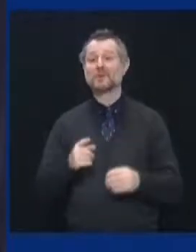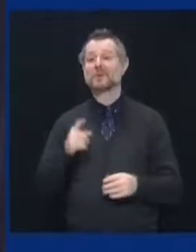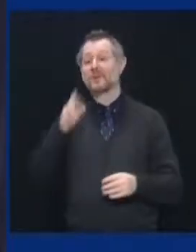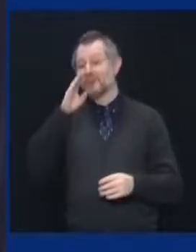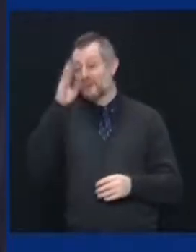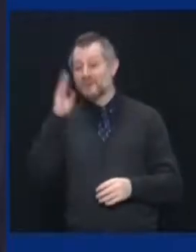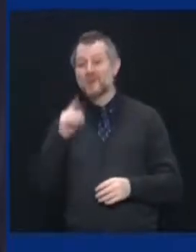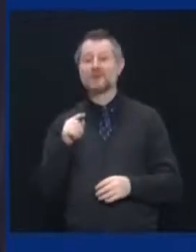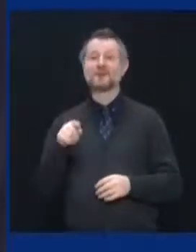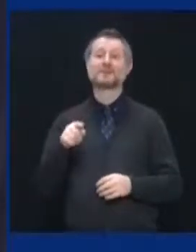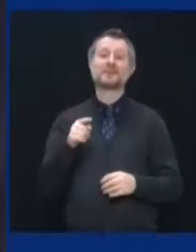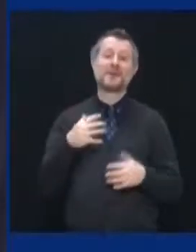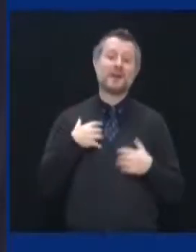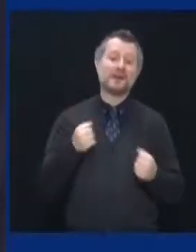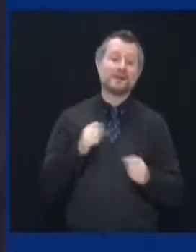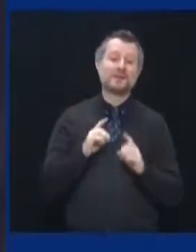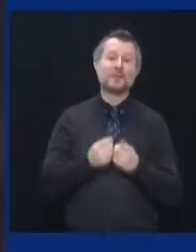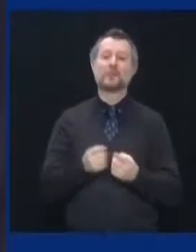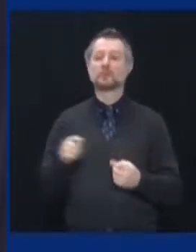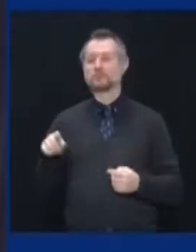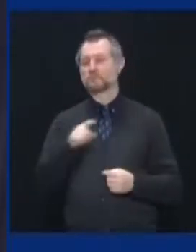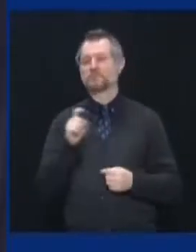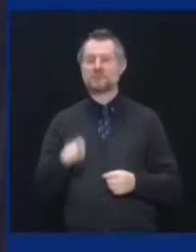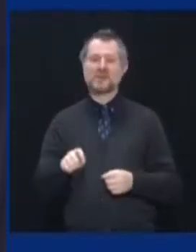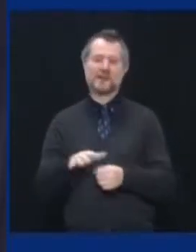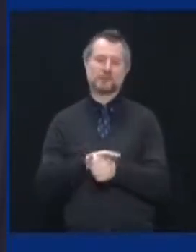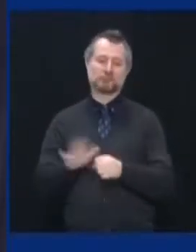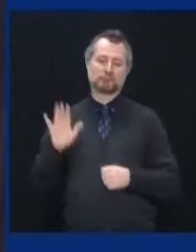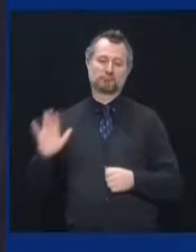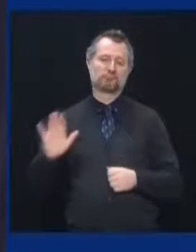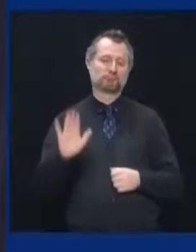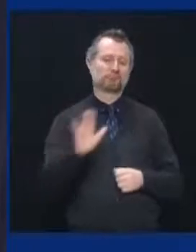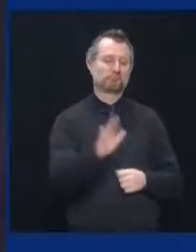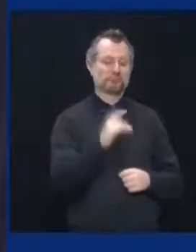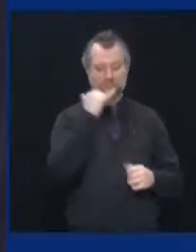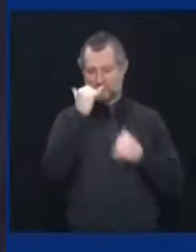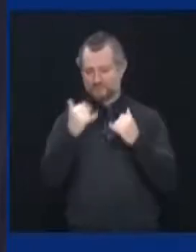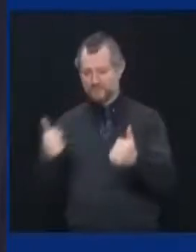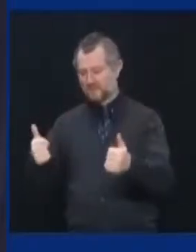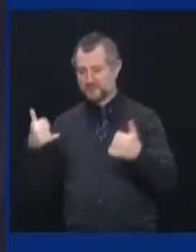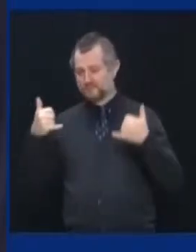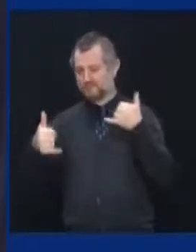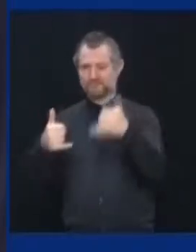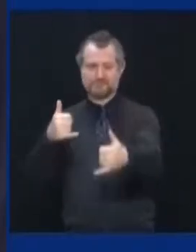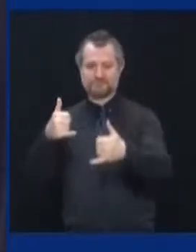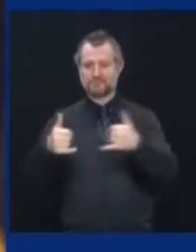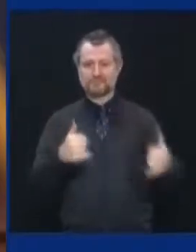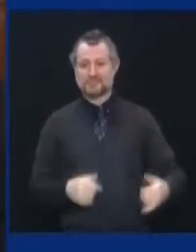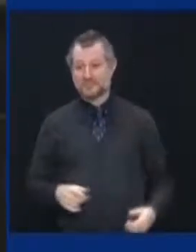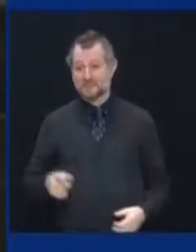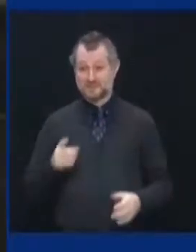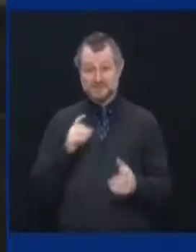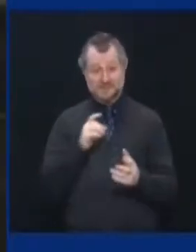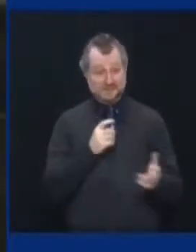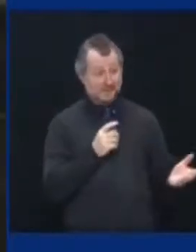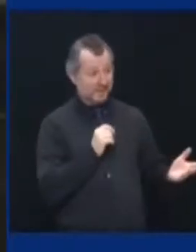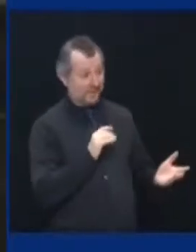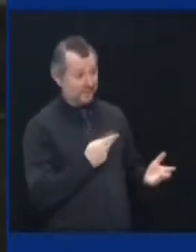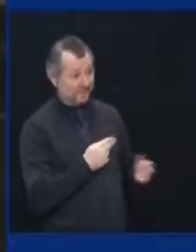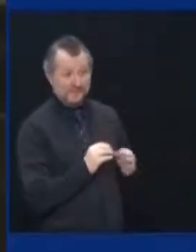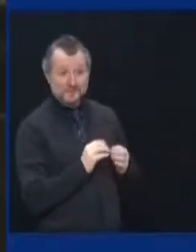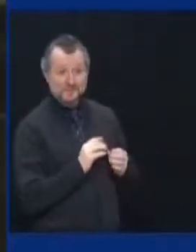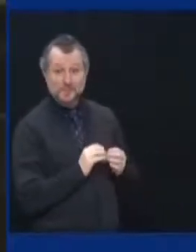go to the county department, city health department, or the local pharmacies. Gareth, you want to speak about the numbers, CDC?